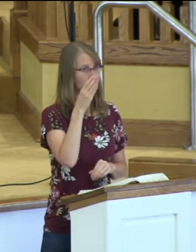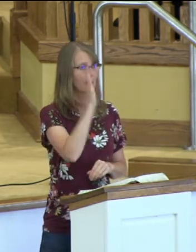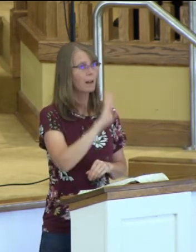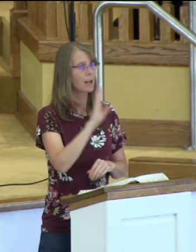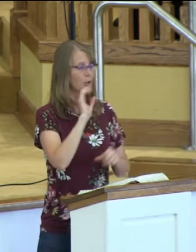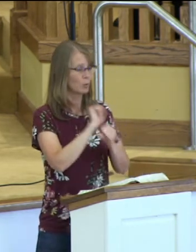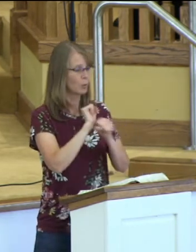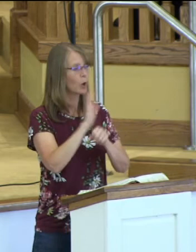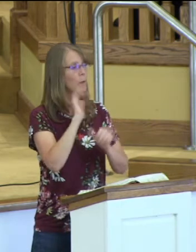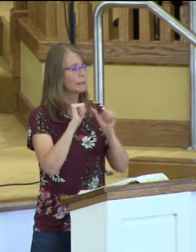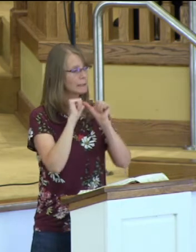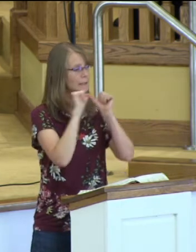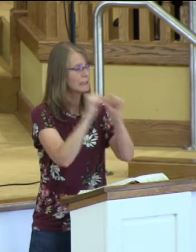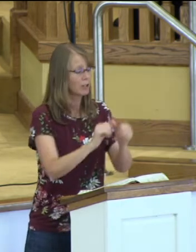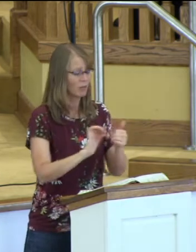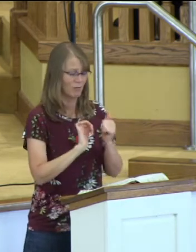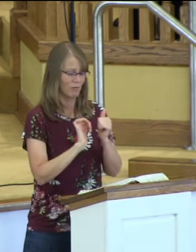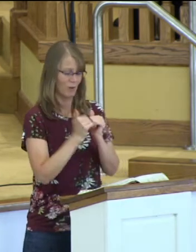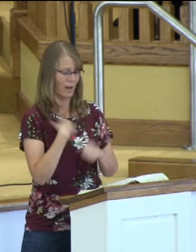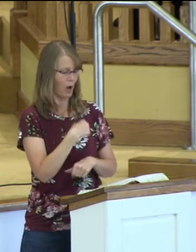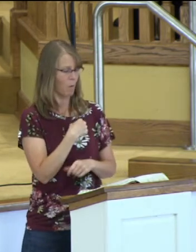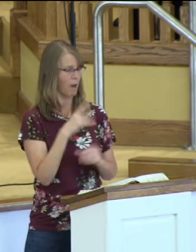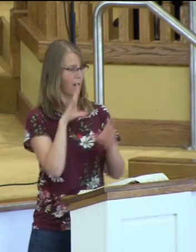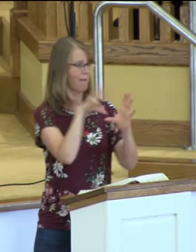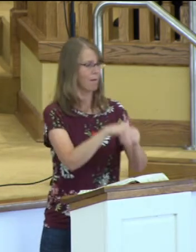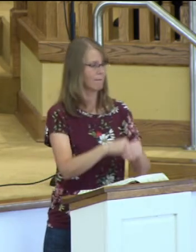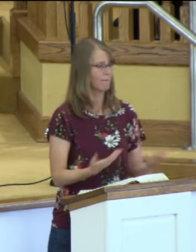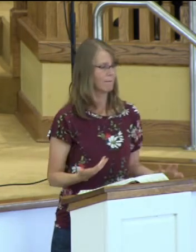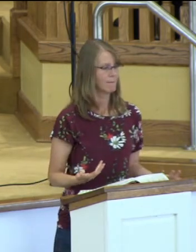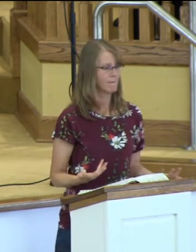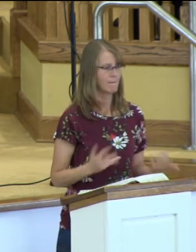on. So how do we become a part of that?